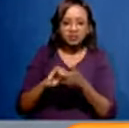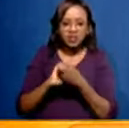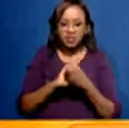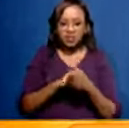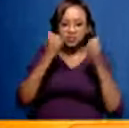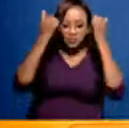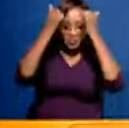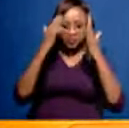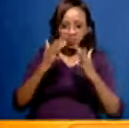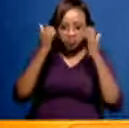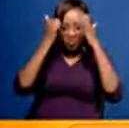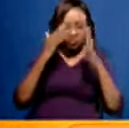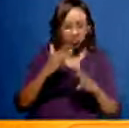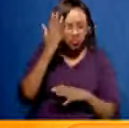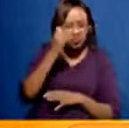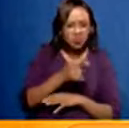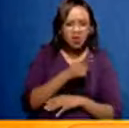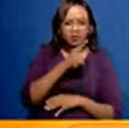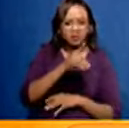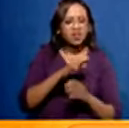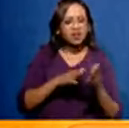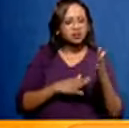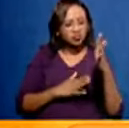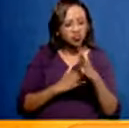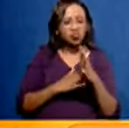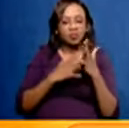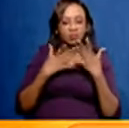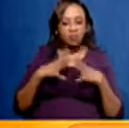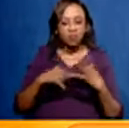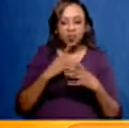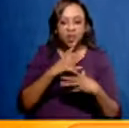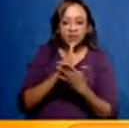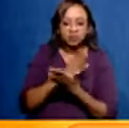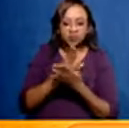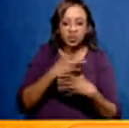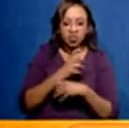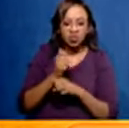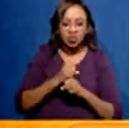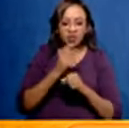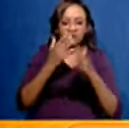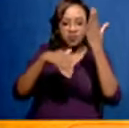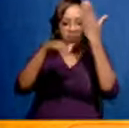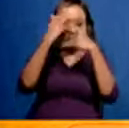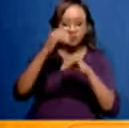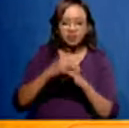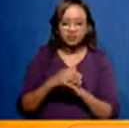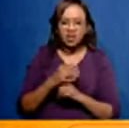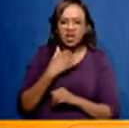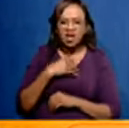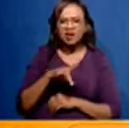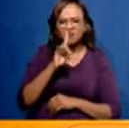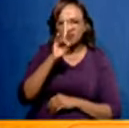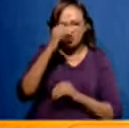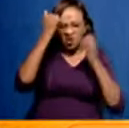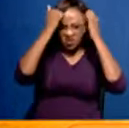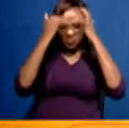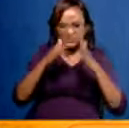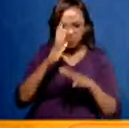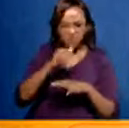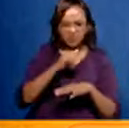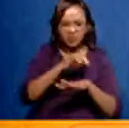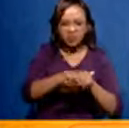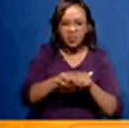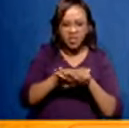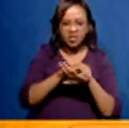the main stakeholders and shareholders of a university. And there was a very interesting student. He was from English